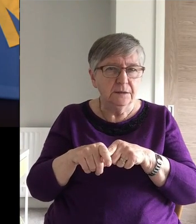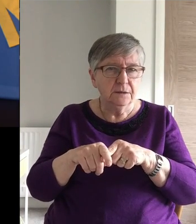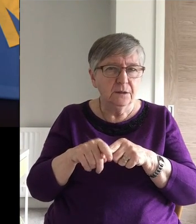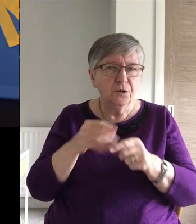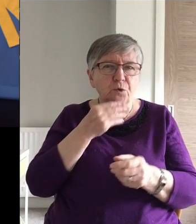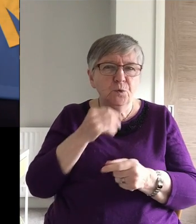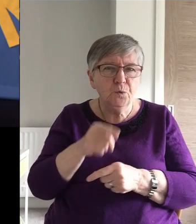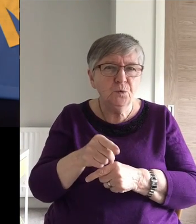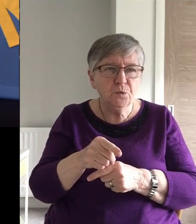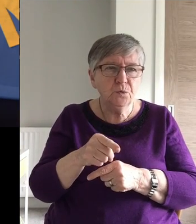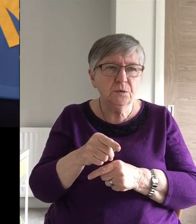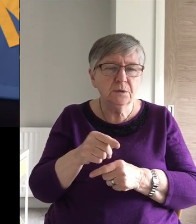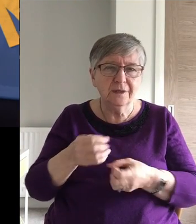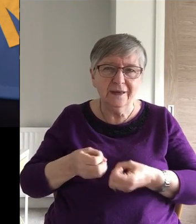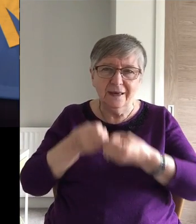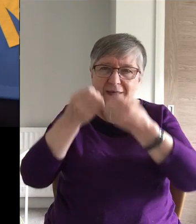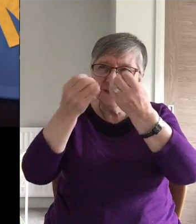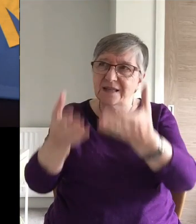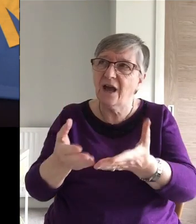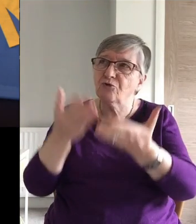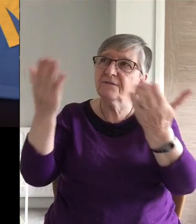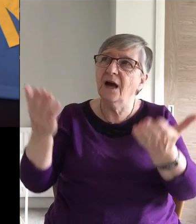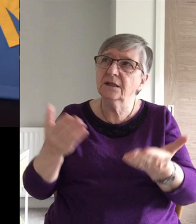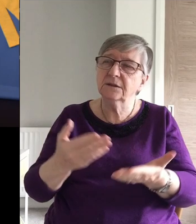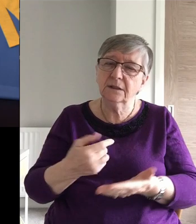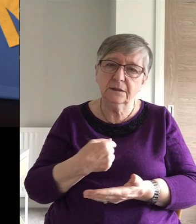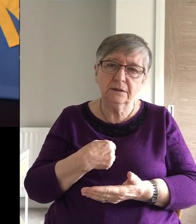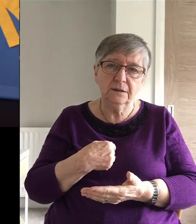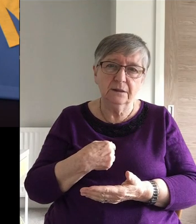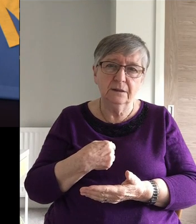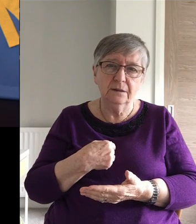of, making sacrifices in Christ, or